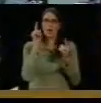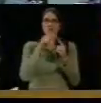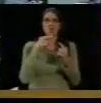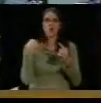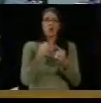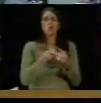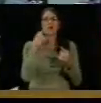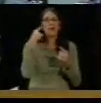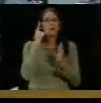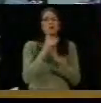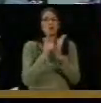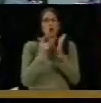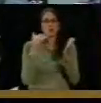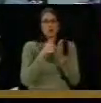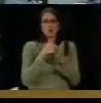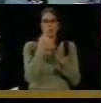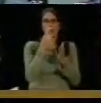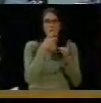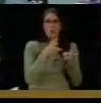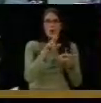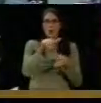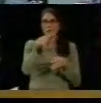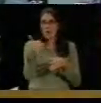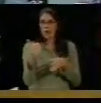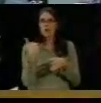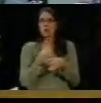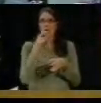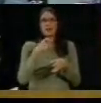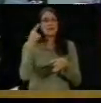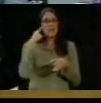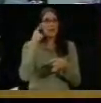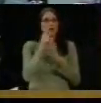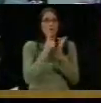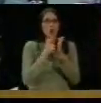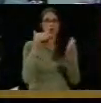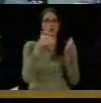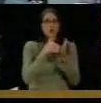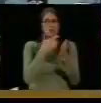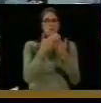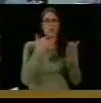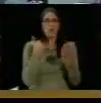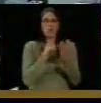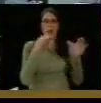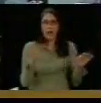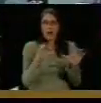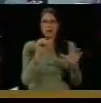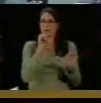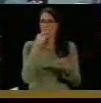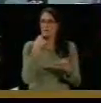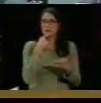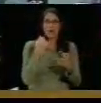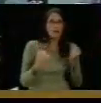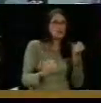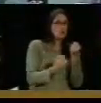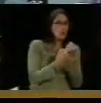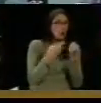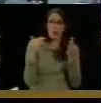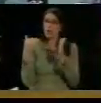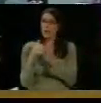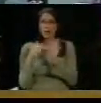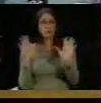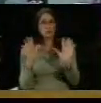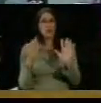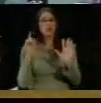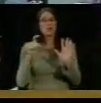lawsuit. One way or the other, we need to hear the lawsuit before we act on it. We're not saying we're for or against this. We need to hear